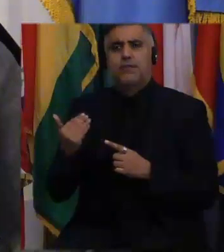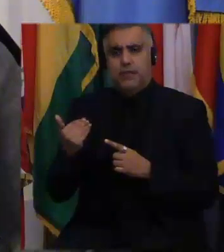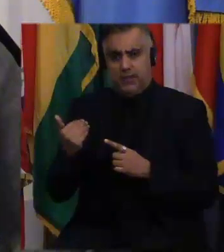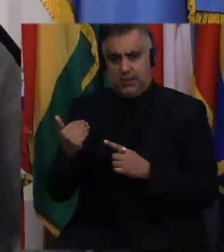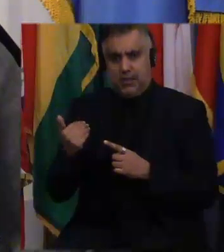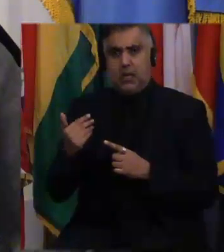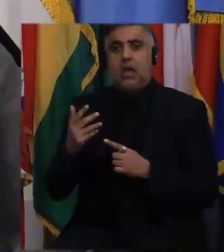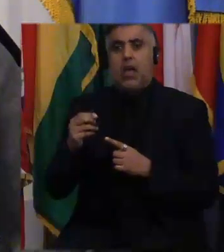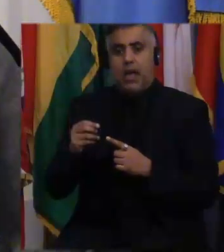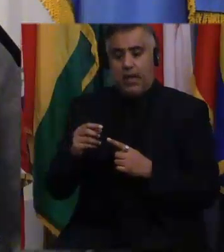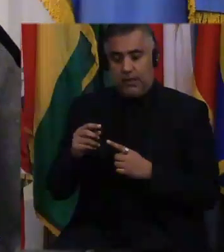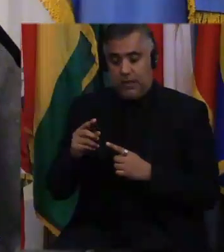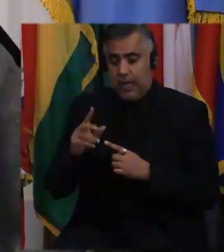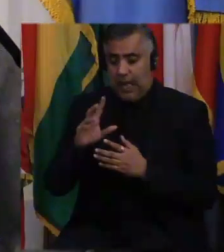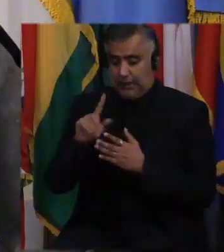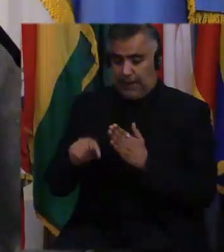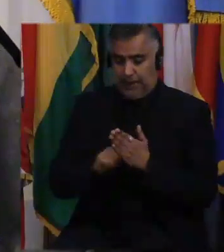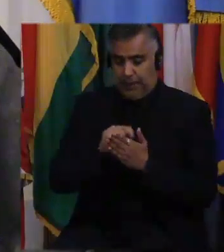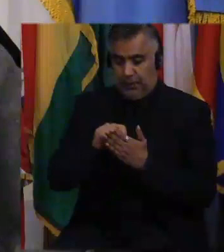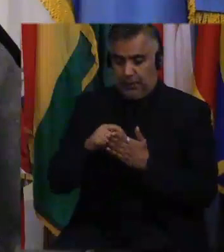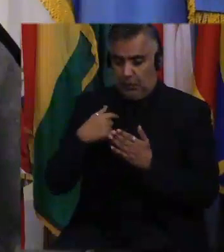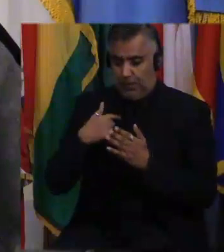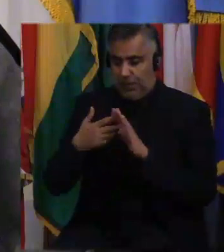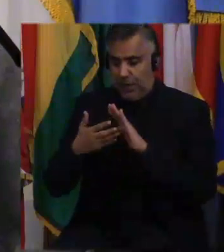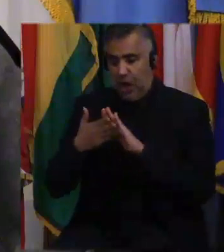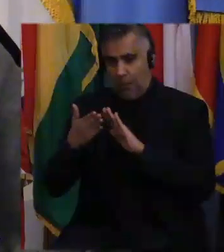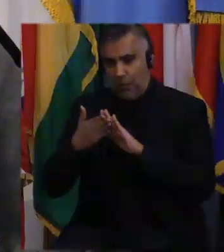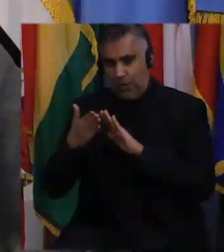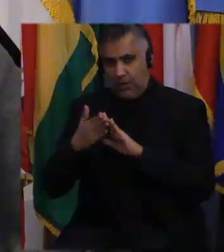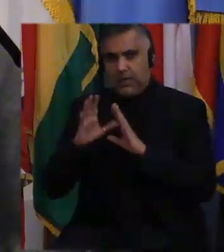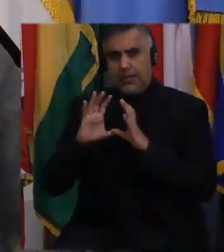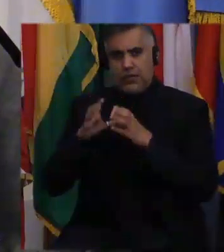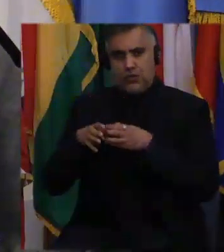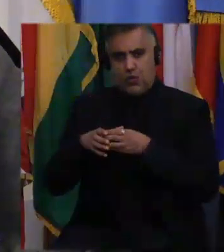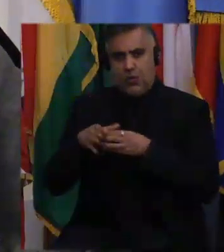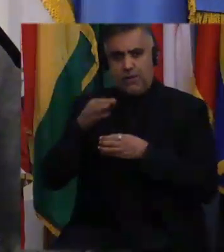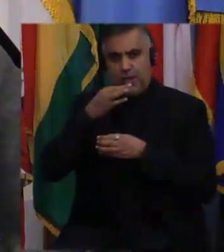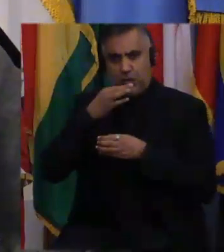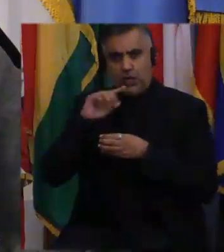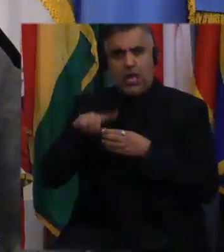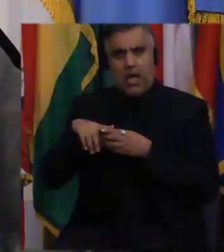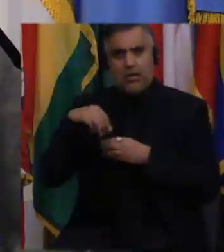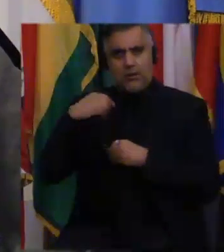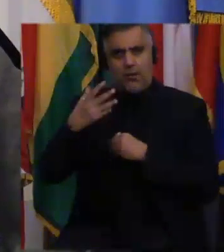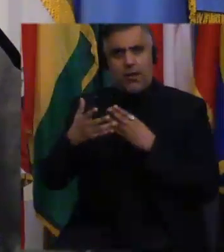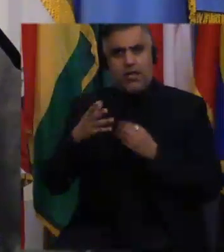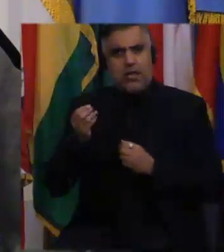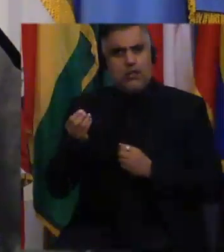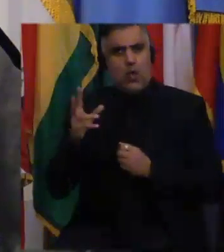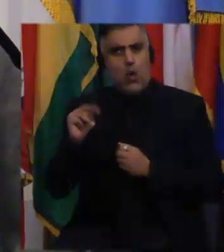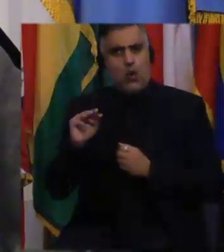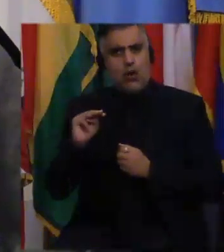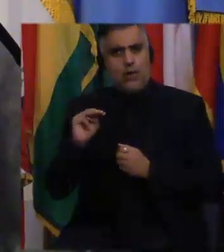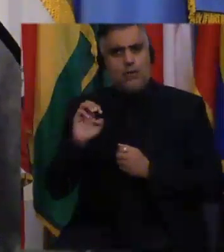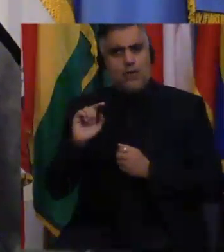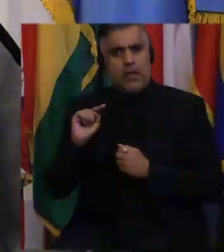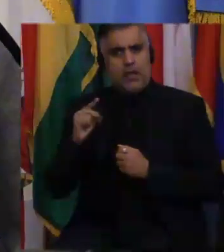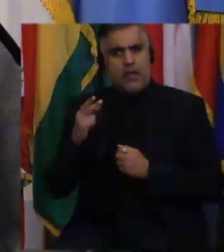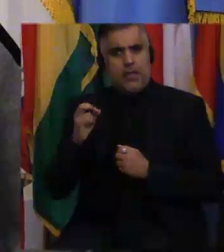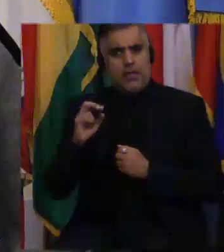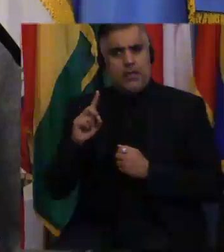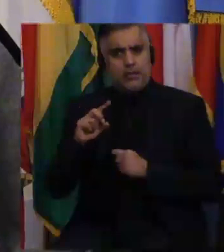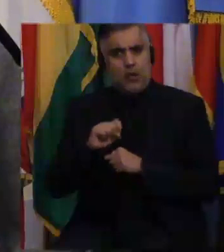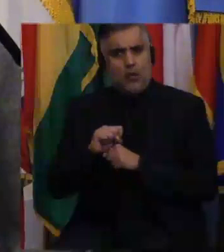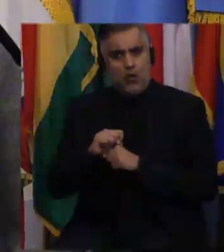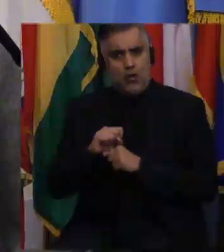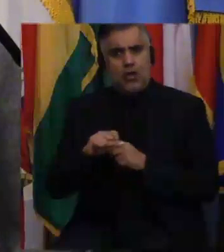2015. And in the period that we have been in operation, this group of experts has provided its own methods of work and